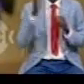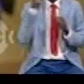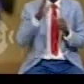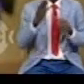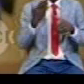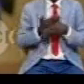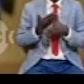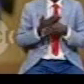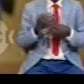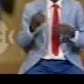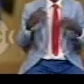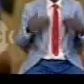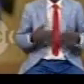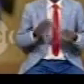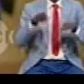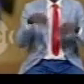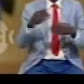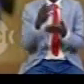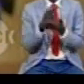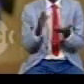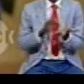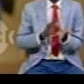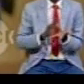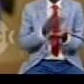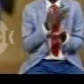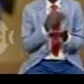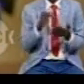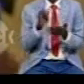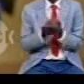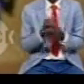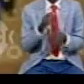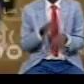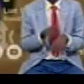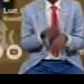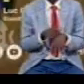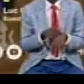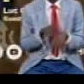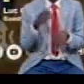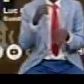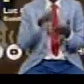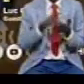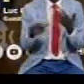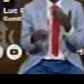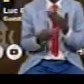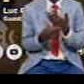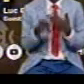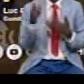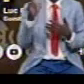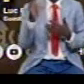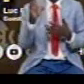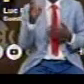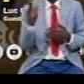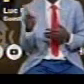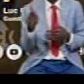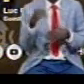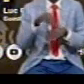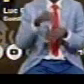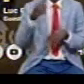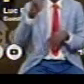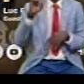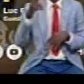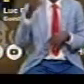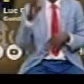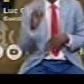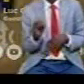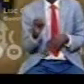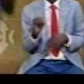described some drugs for me. So at that time, the program, DC program, was just going on. The last day of